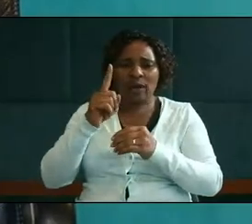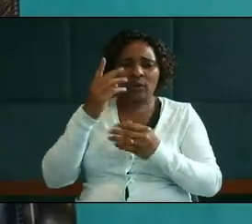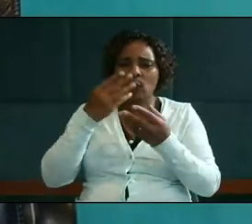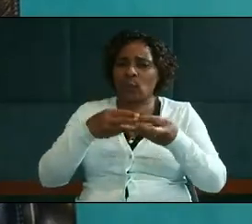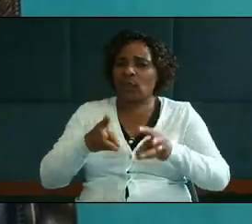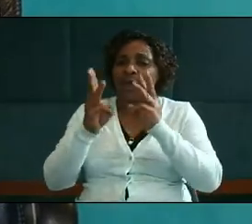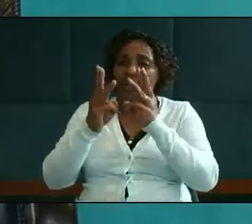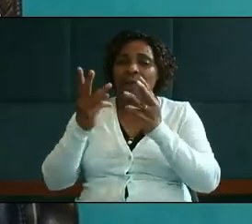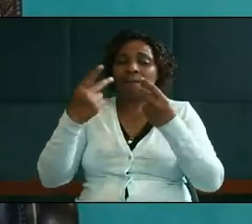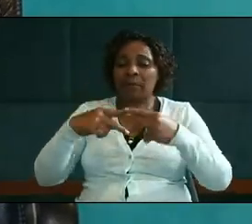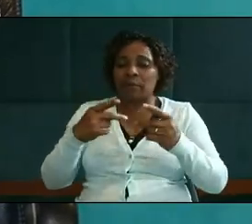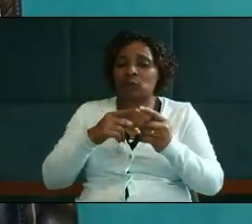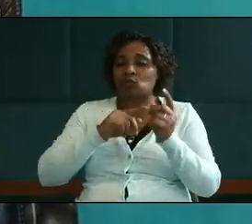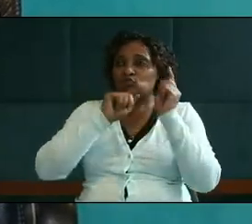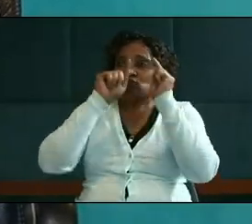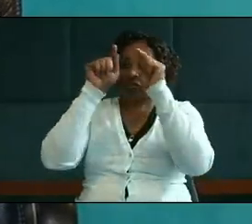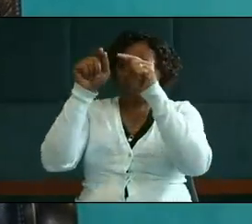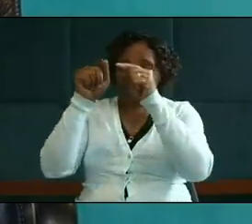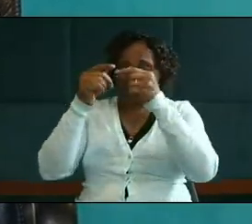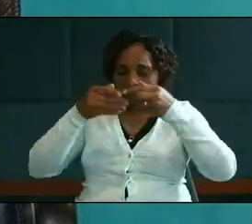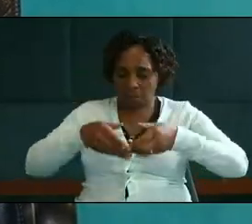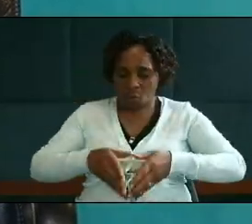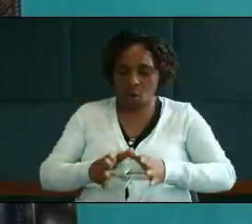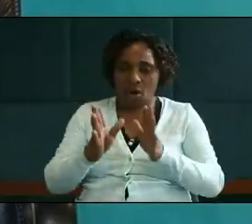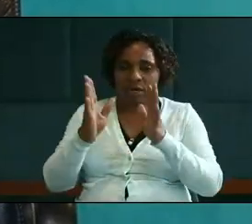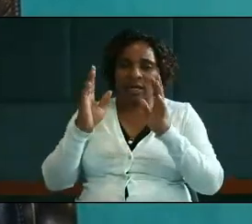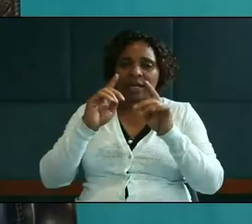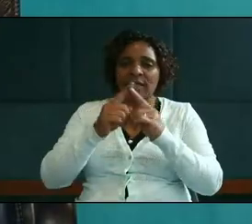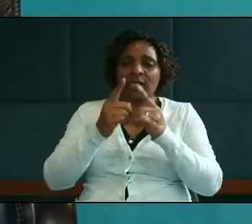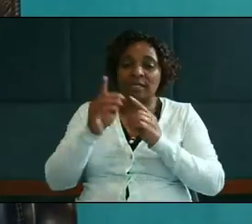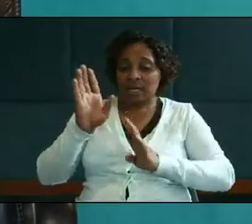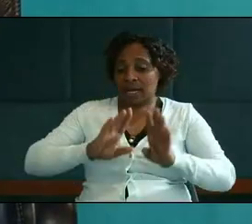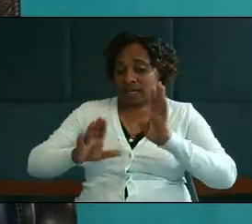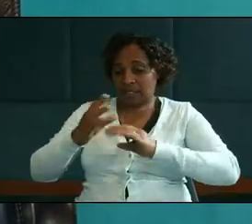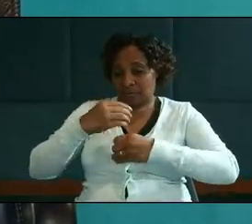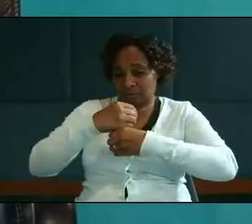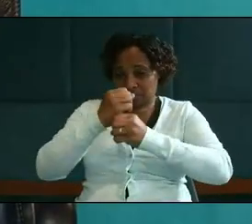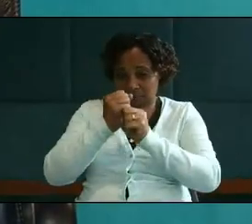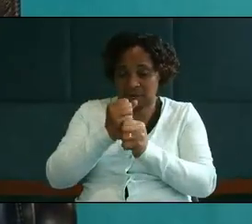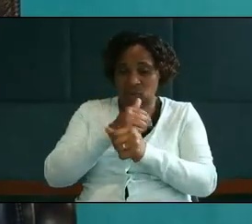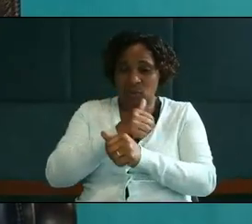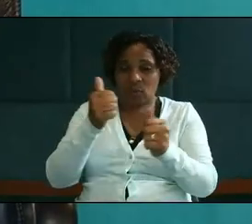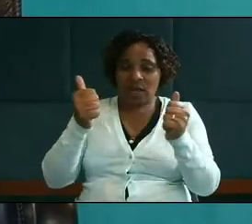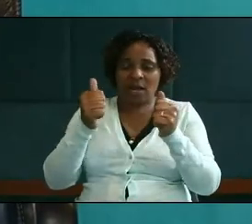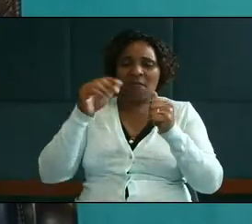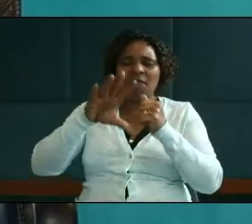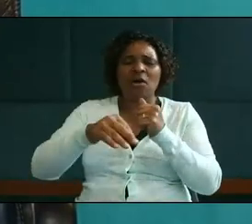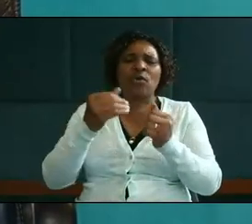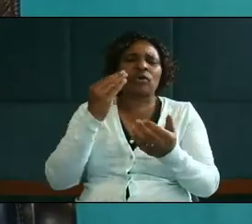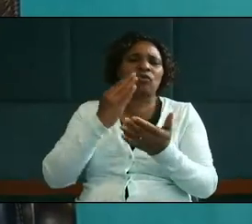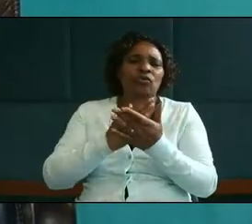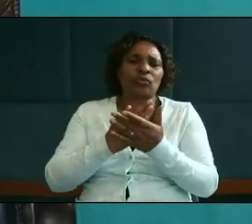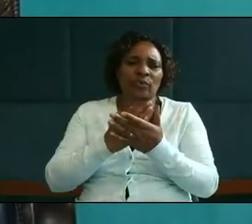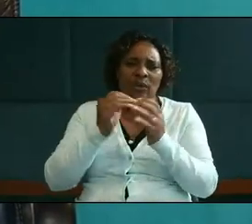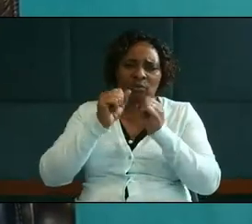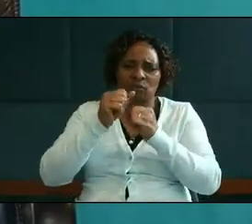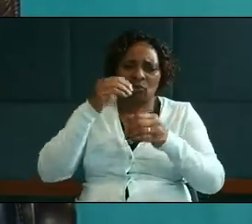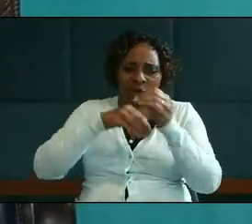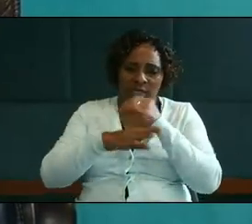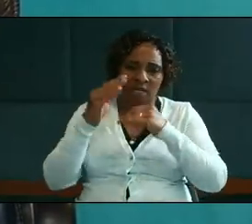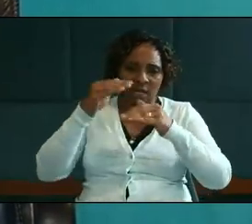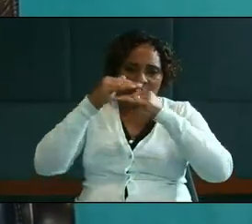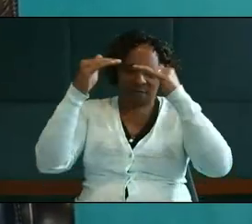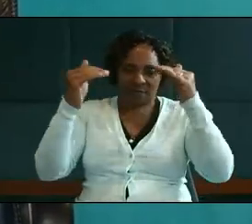is for people to come to earth, to be born, for their characters to be formed, and then if they're found right, then they can get to